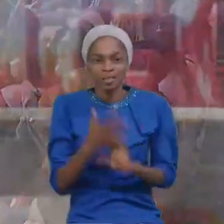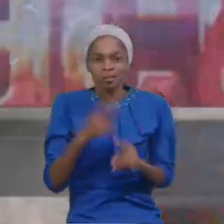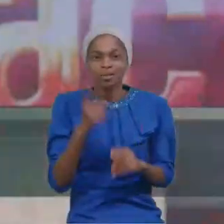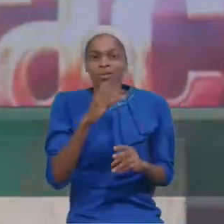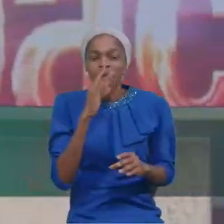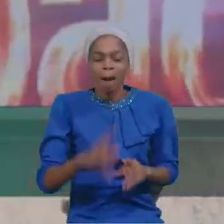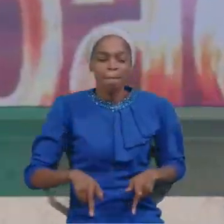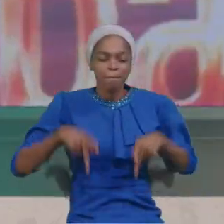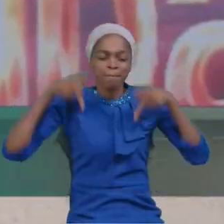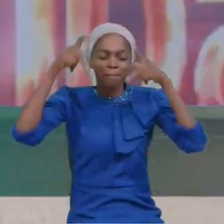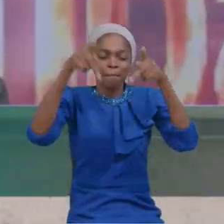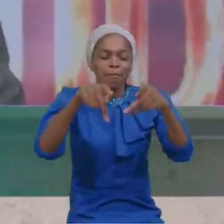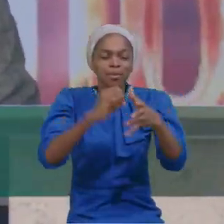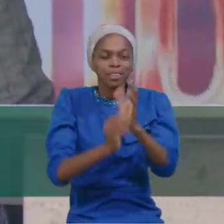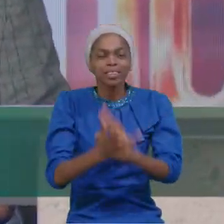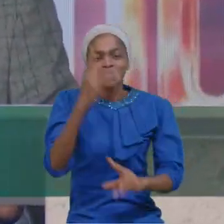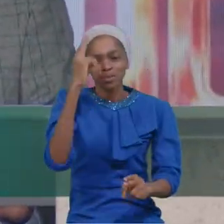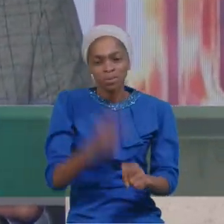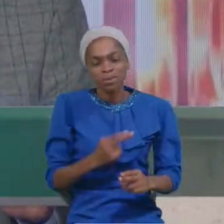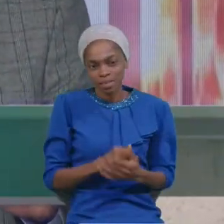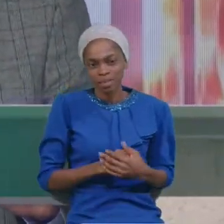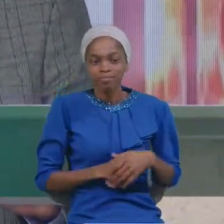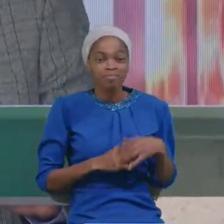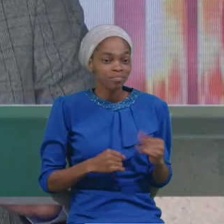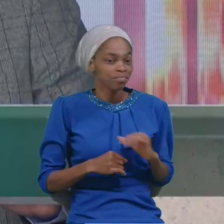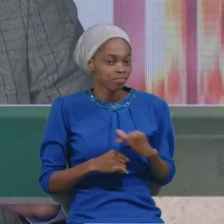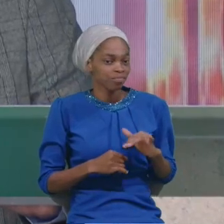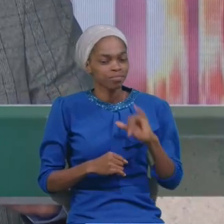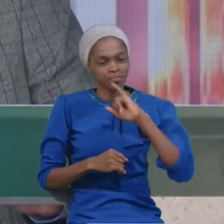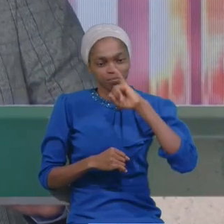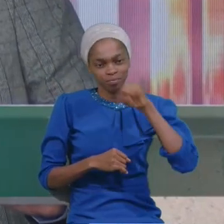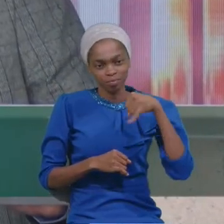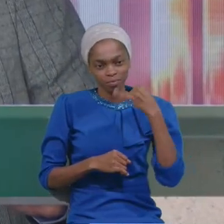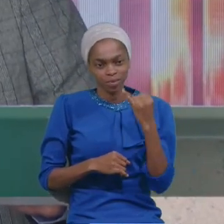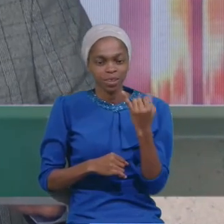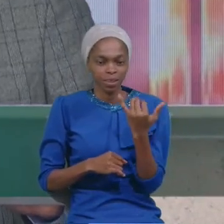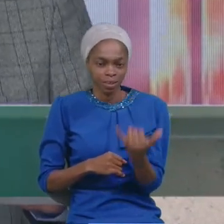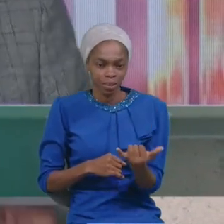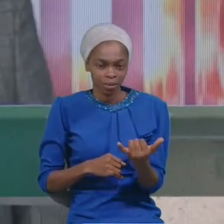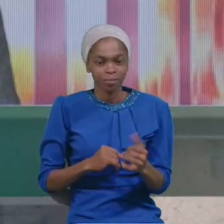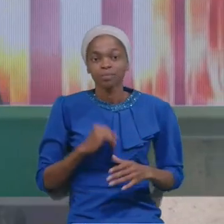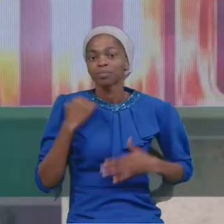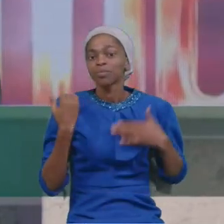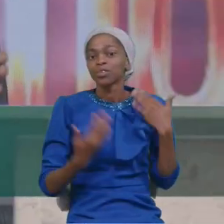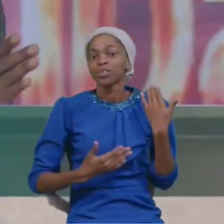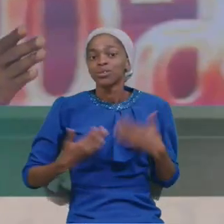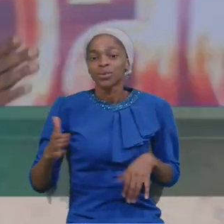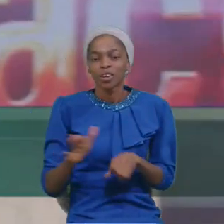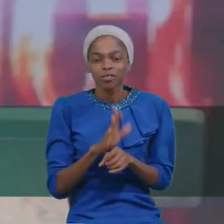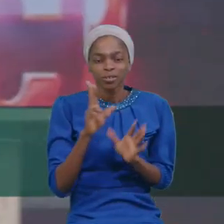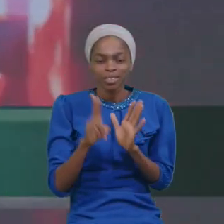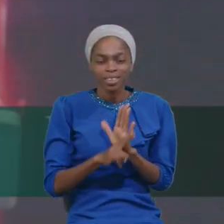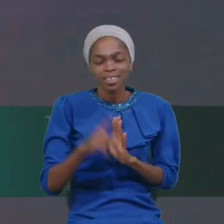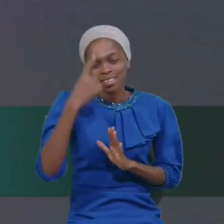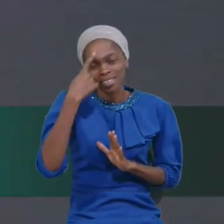is joyfulness for the joyless by the justifier. He